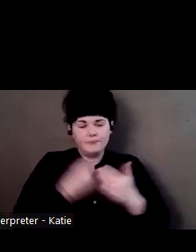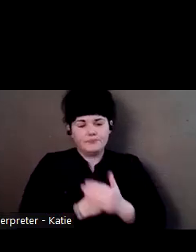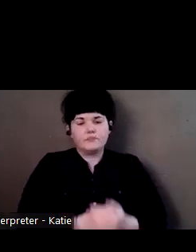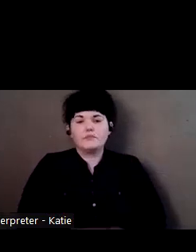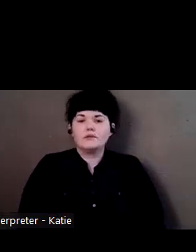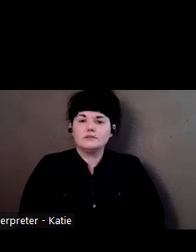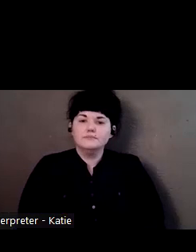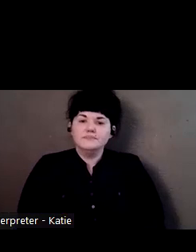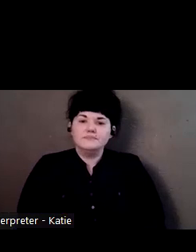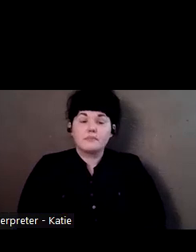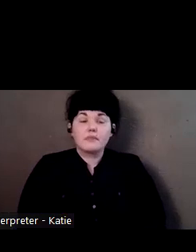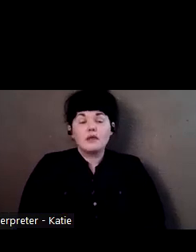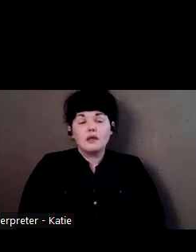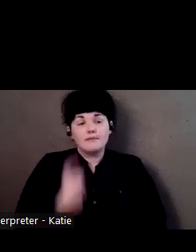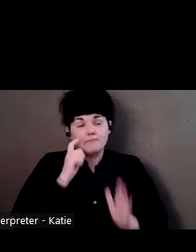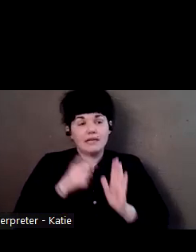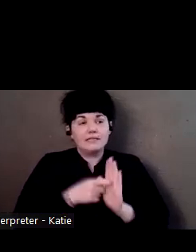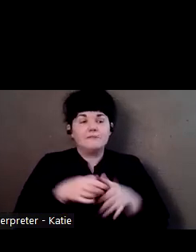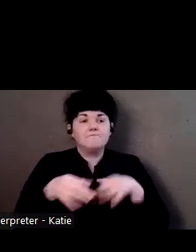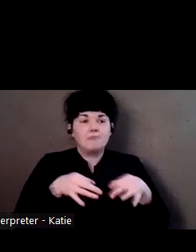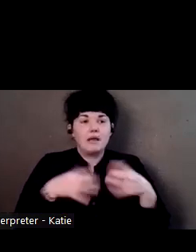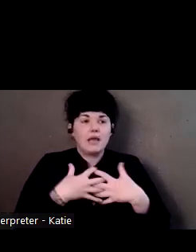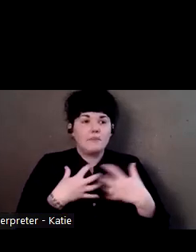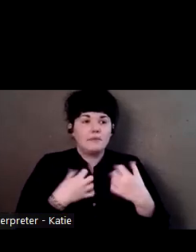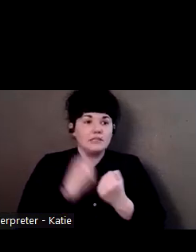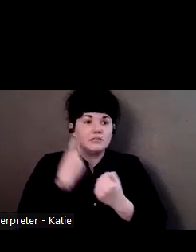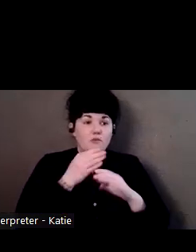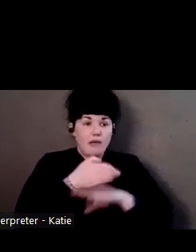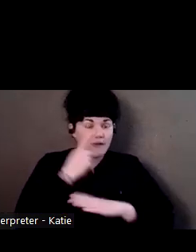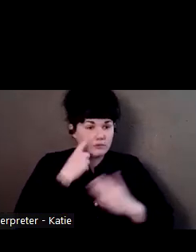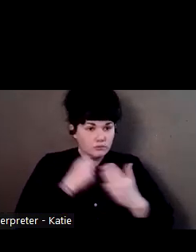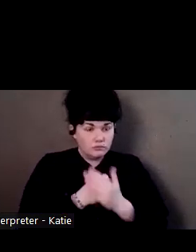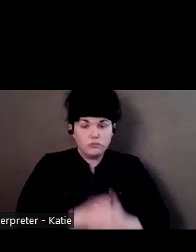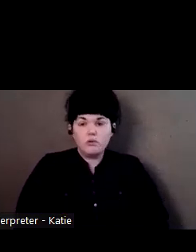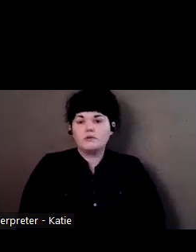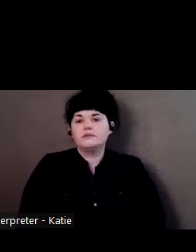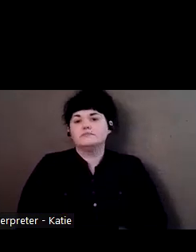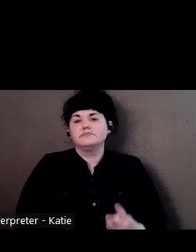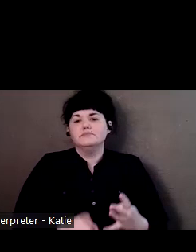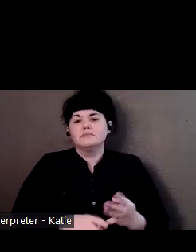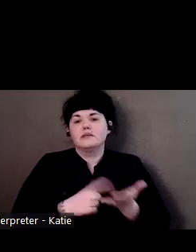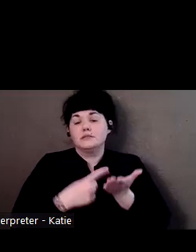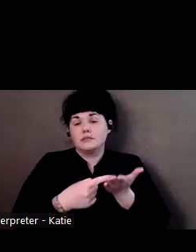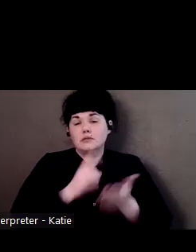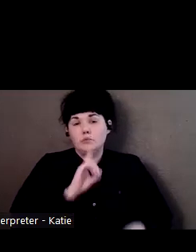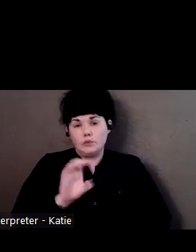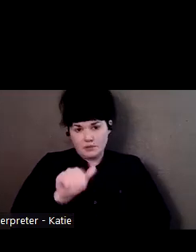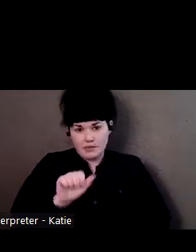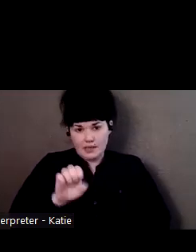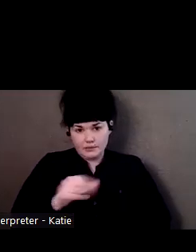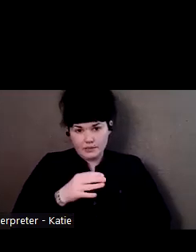when returning to work after a stroke, and discuss some real-life vocational rehab cases and recommended accommodations that were made.